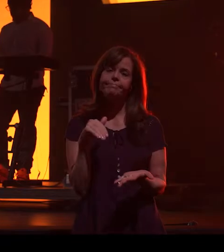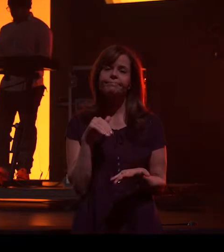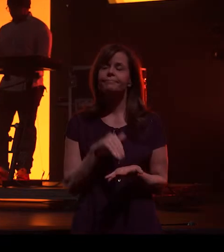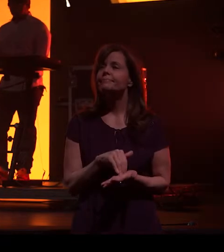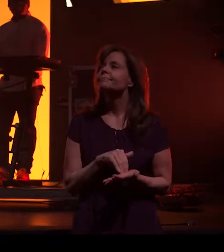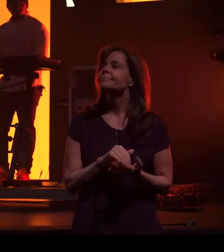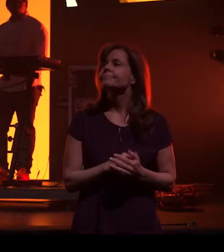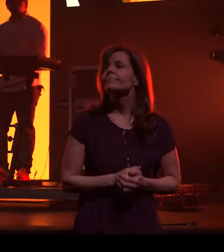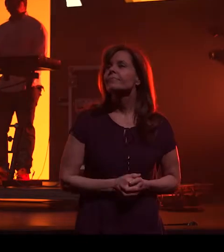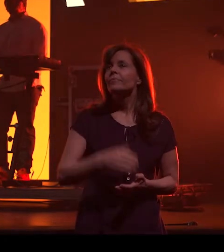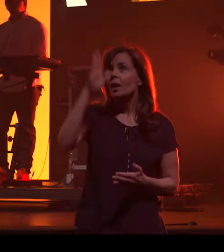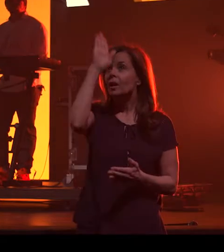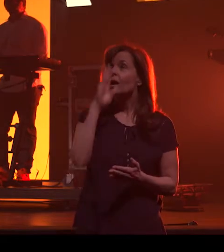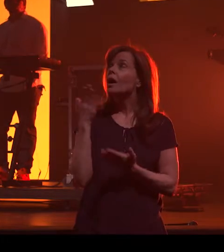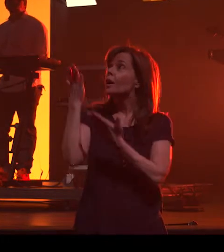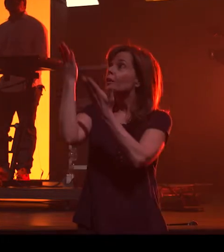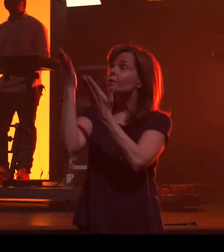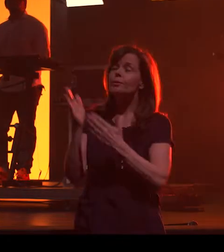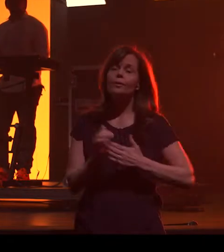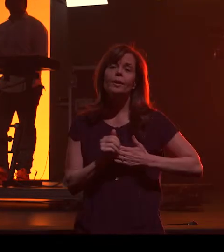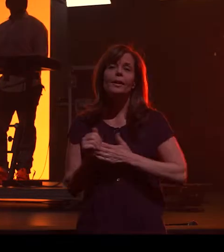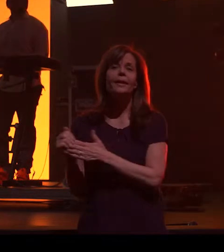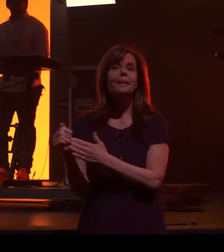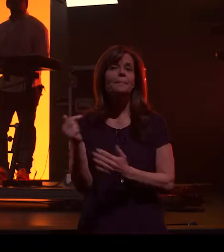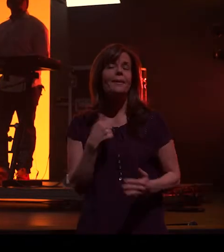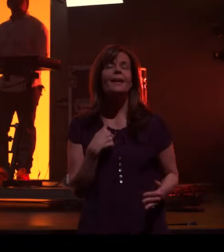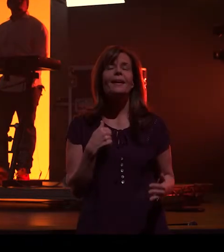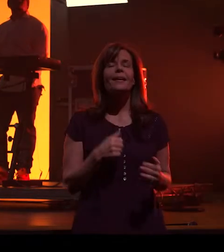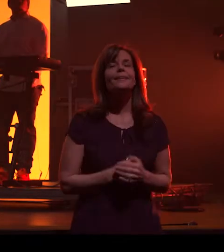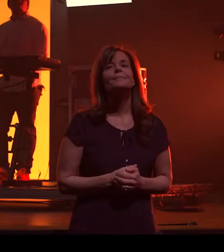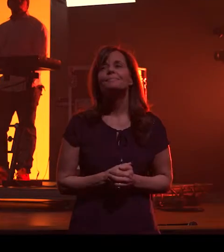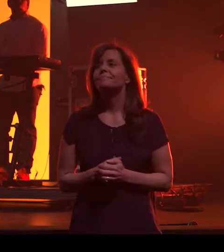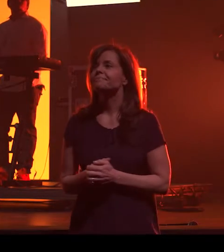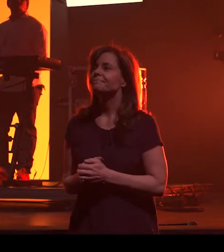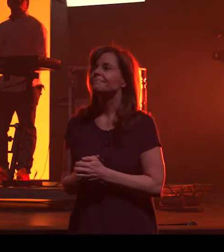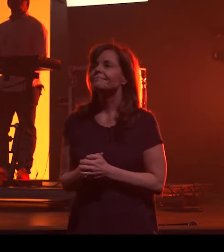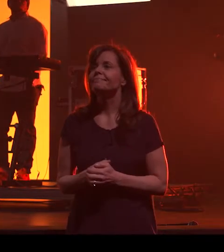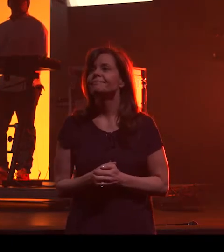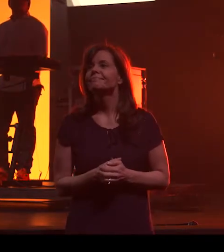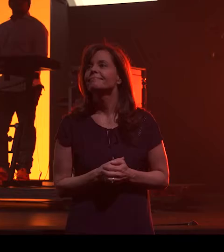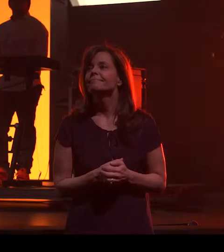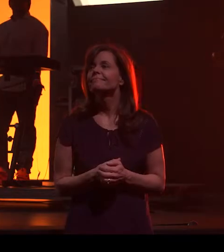between, God, you go ahead of me.